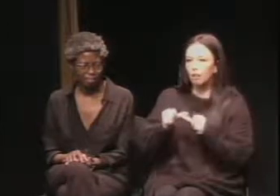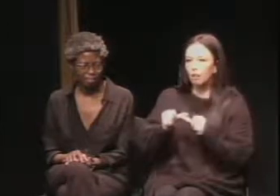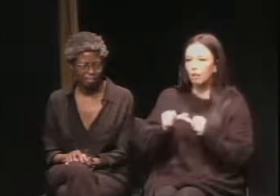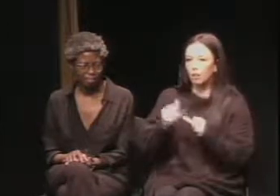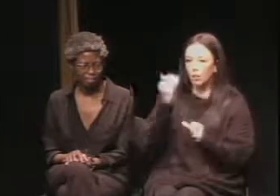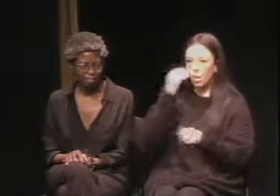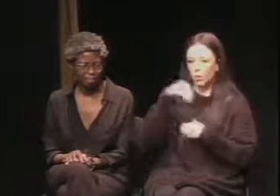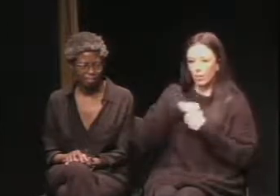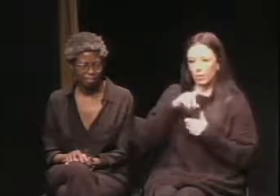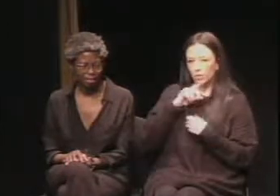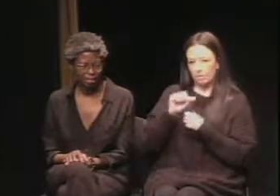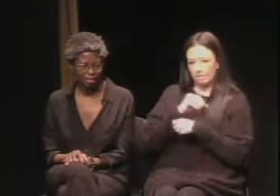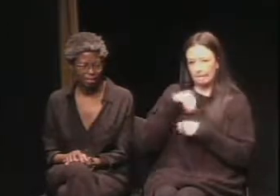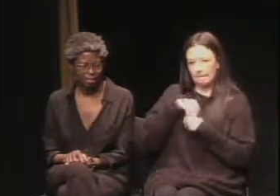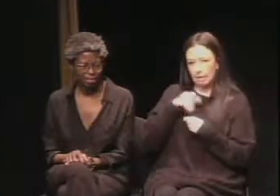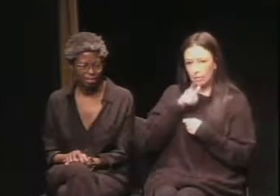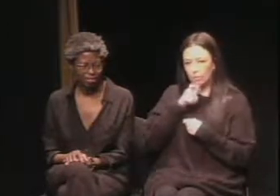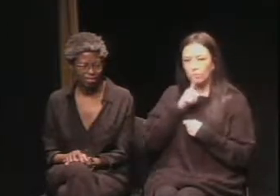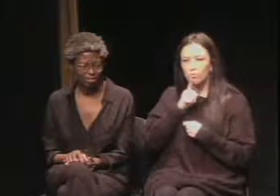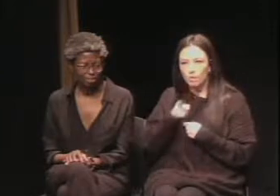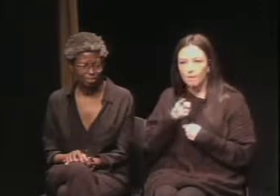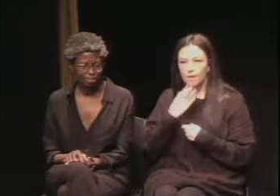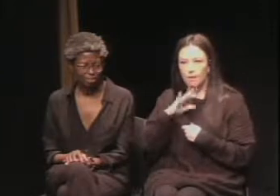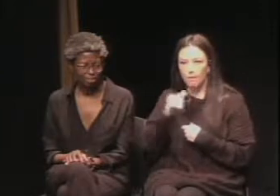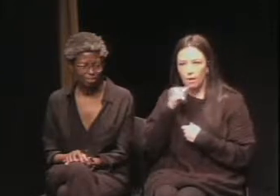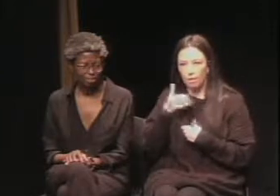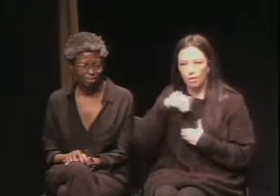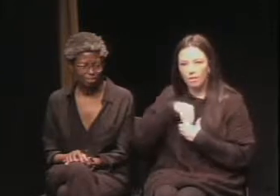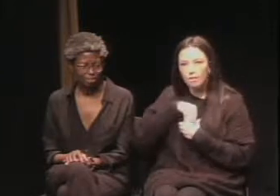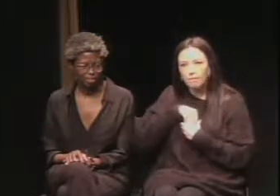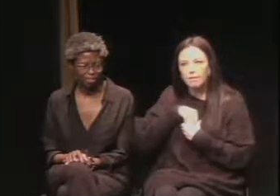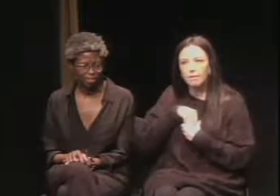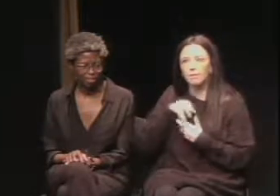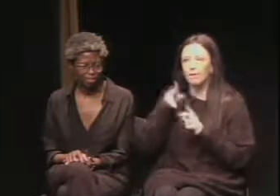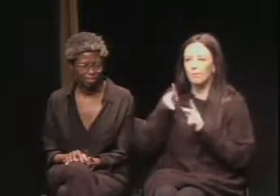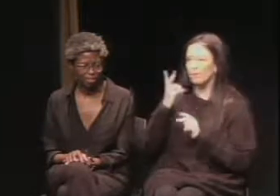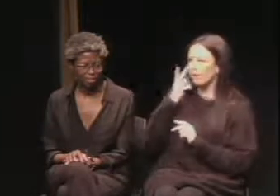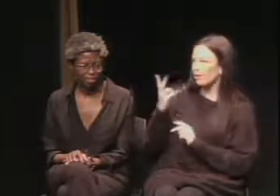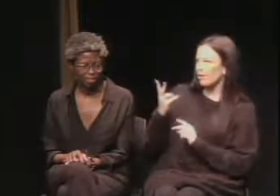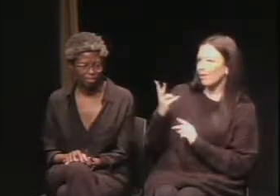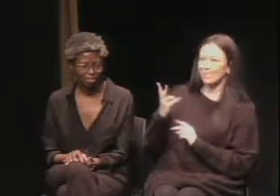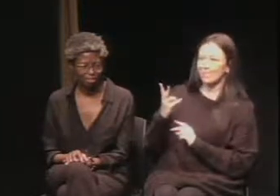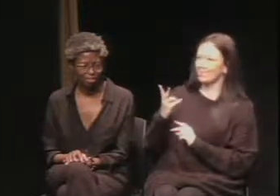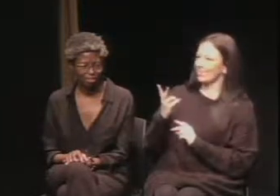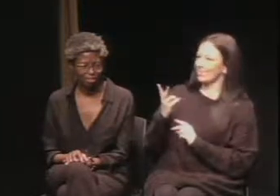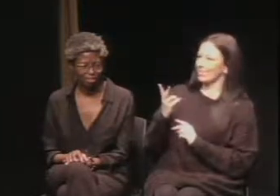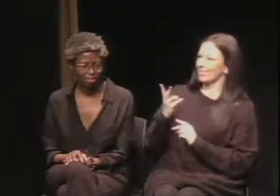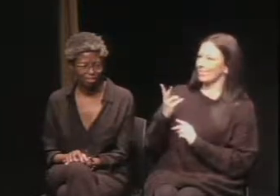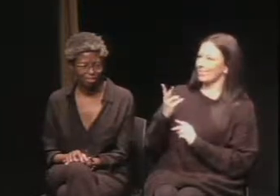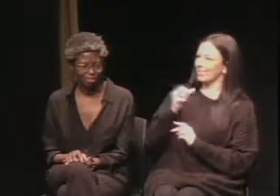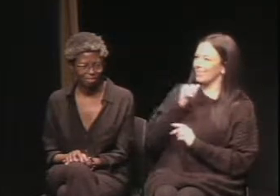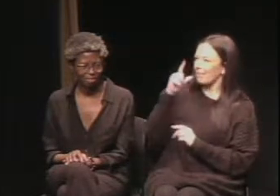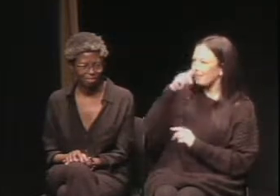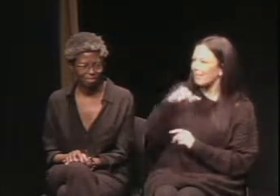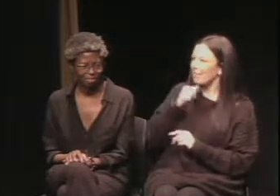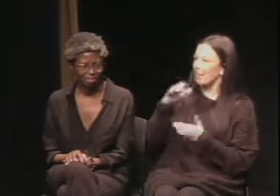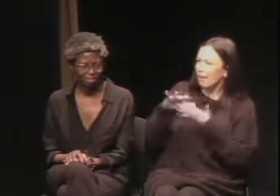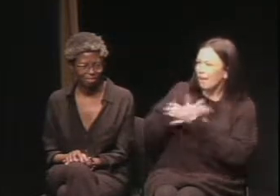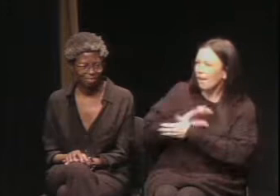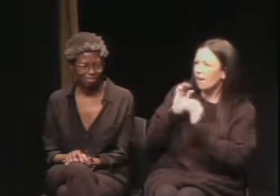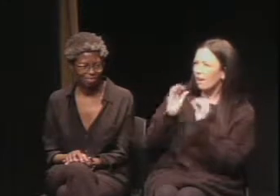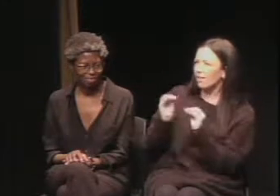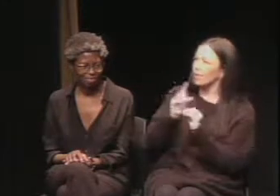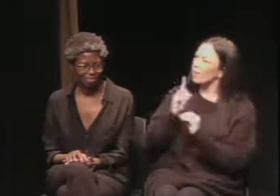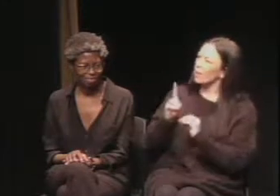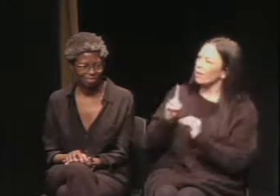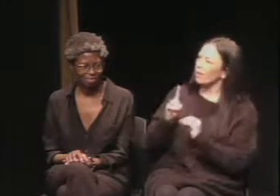knowing that this is who you really are. Right. And this person I saw did not feel like they were faking anything. Yeah, her it body was